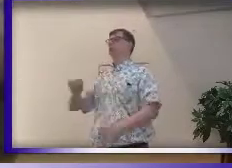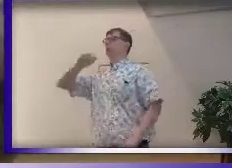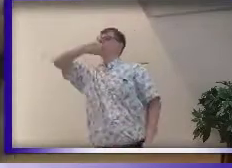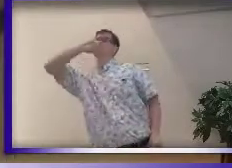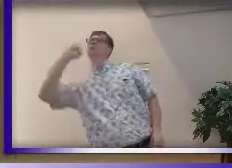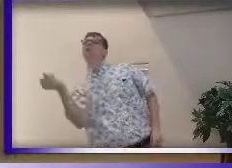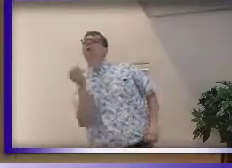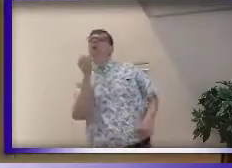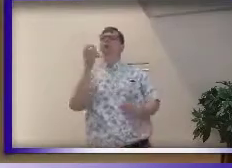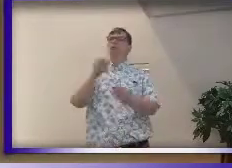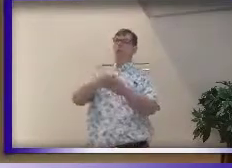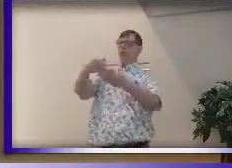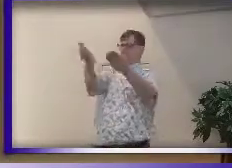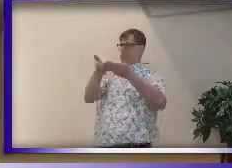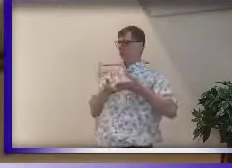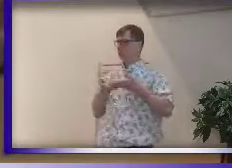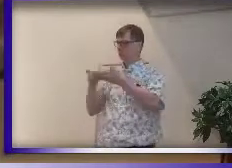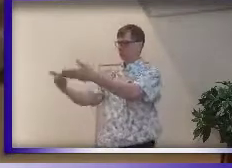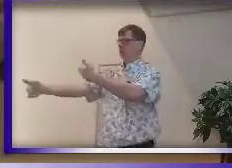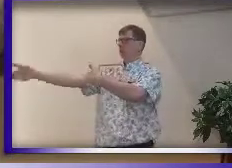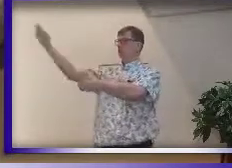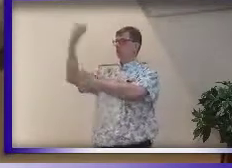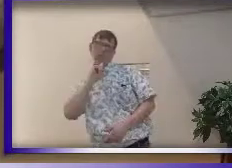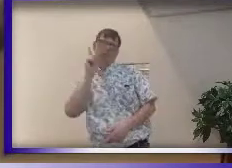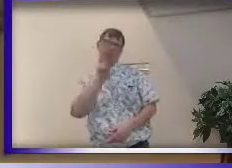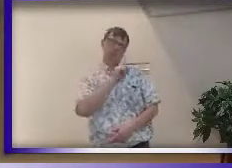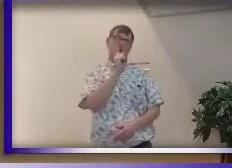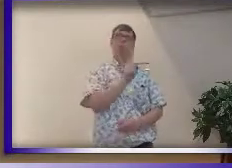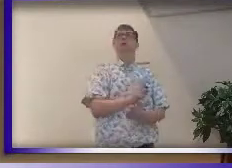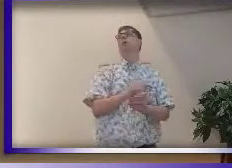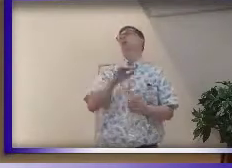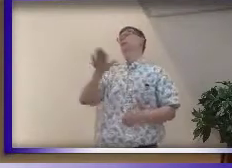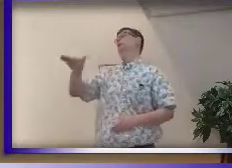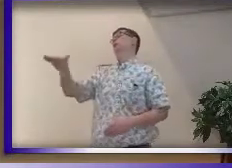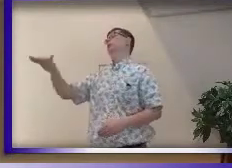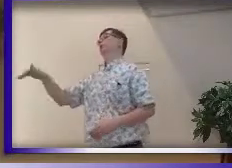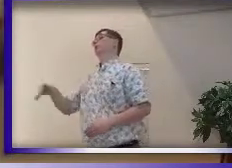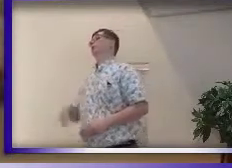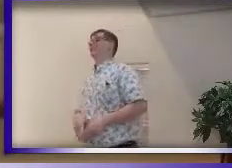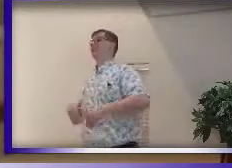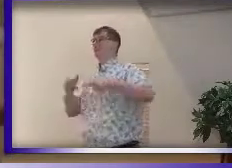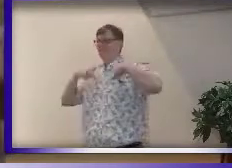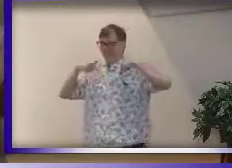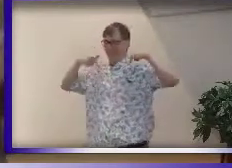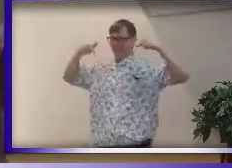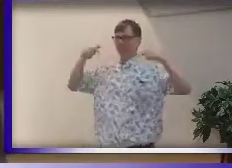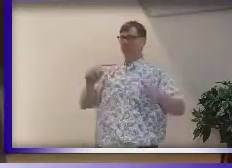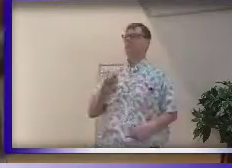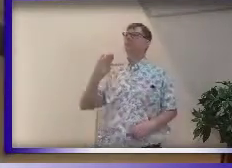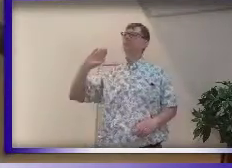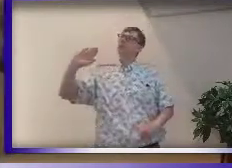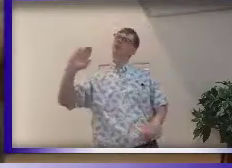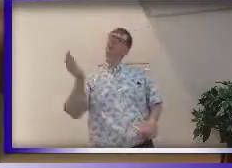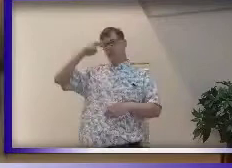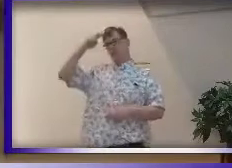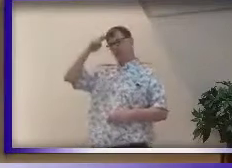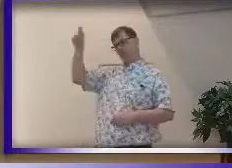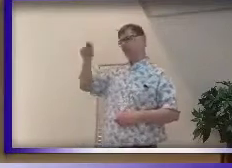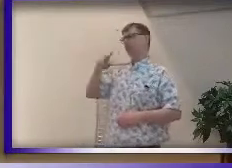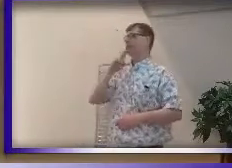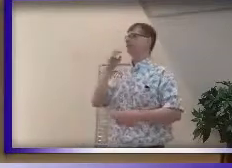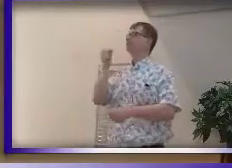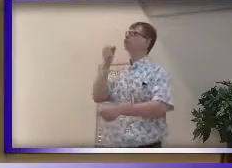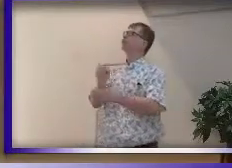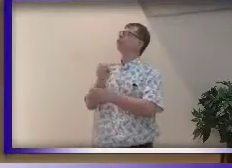here, because we know that this works for us and they have expressed an interest in having their lives